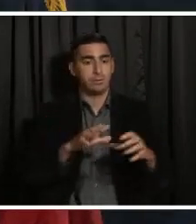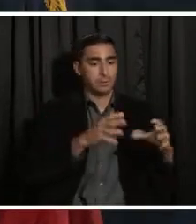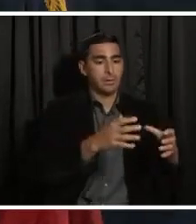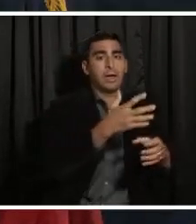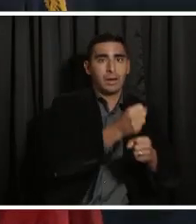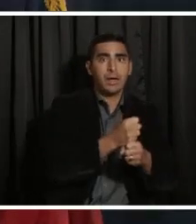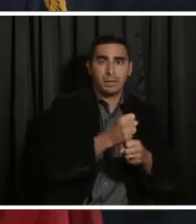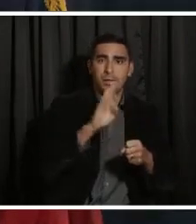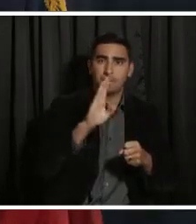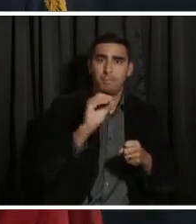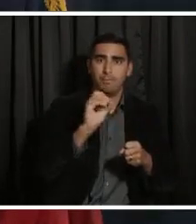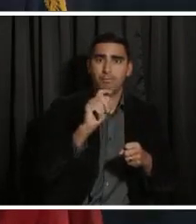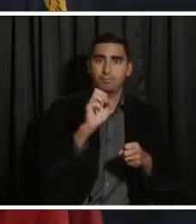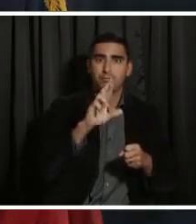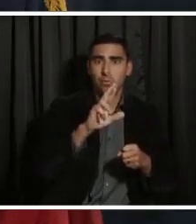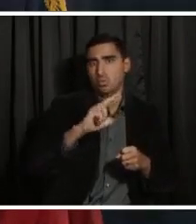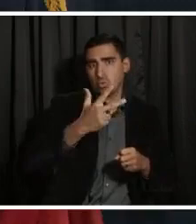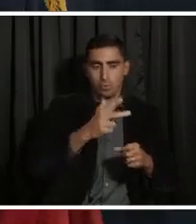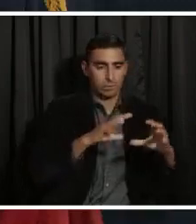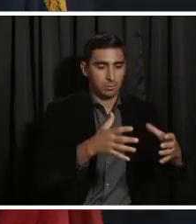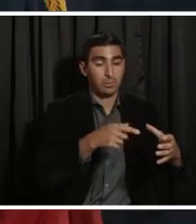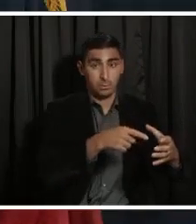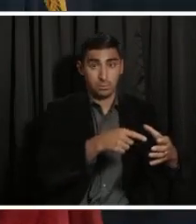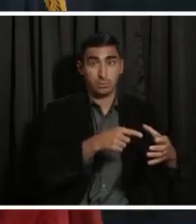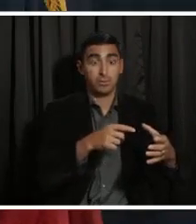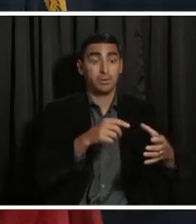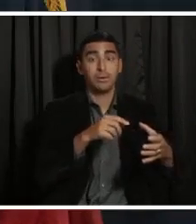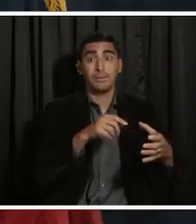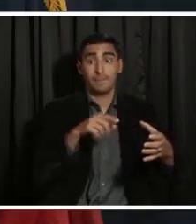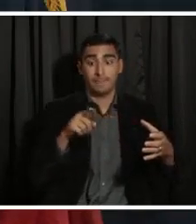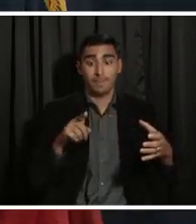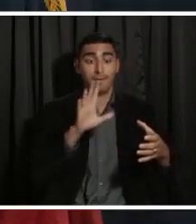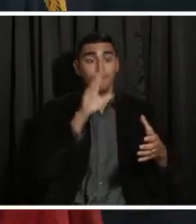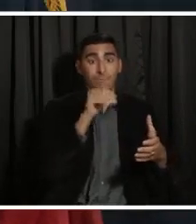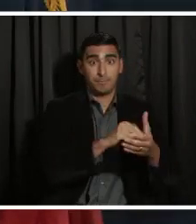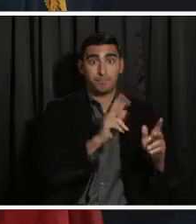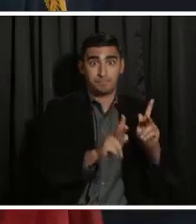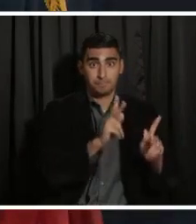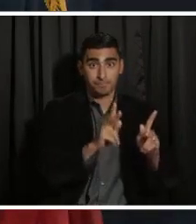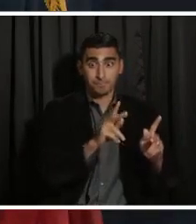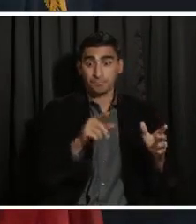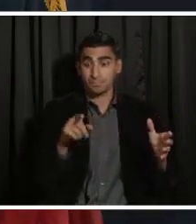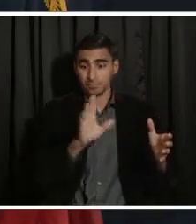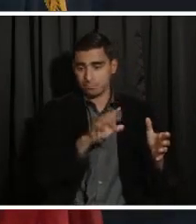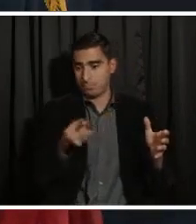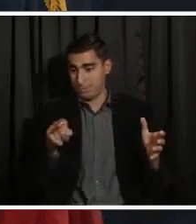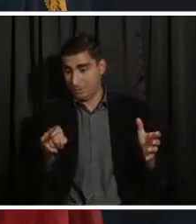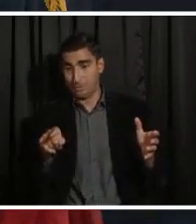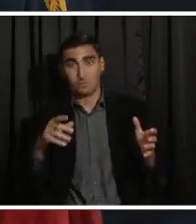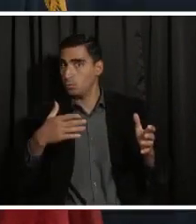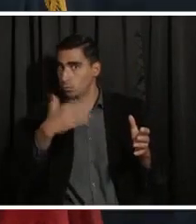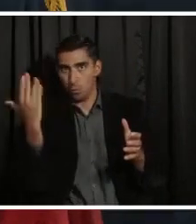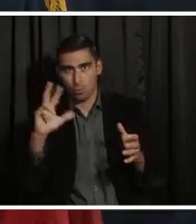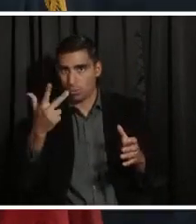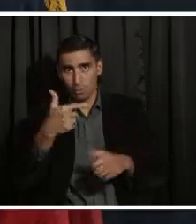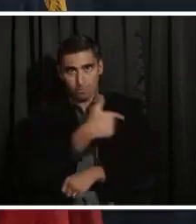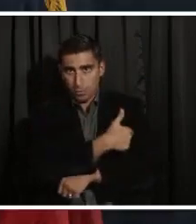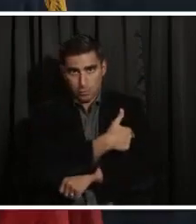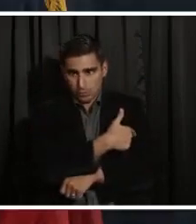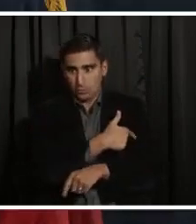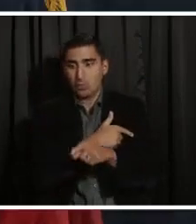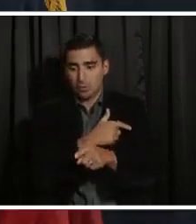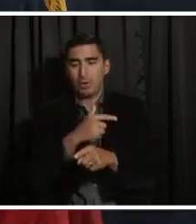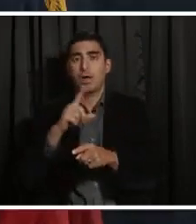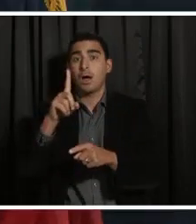dose. Of those 5,000 people who didn't get the booster, 109 got